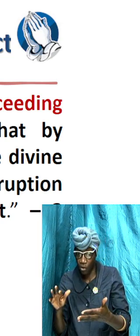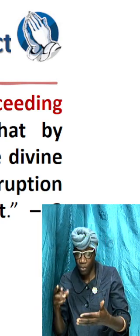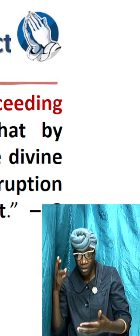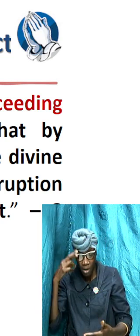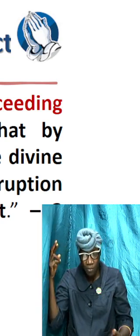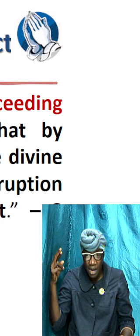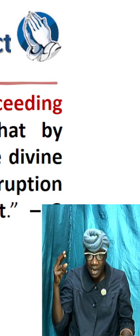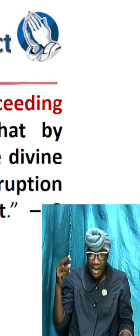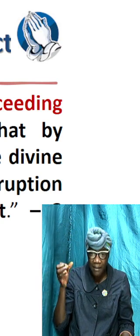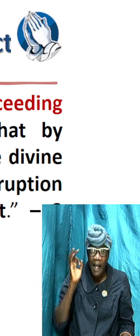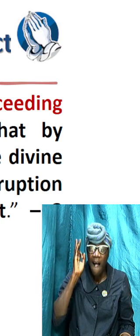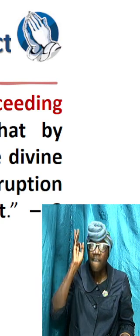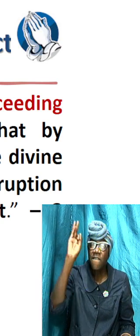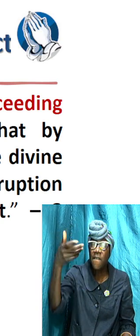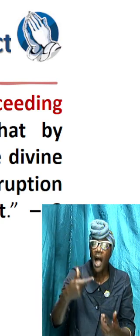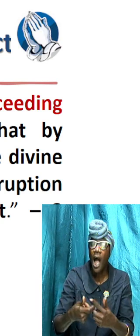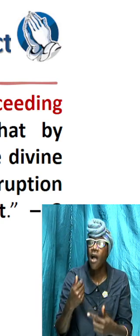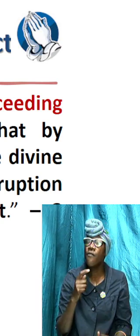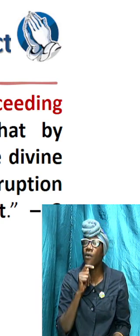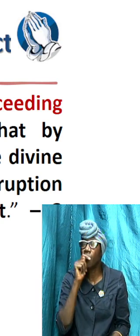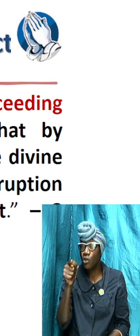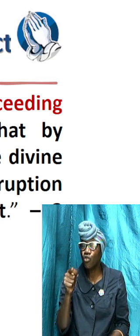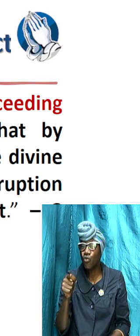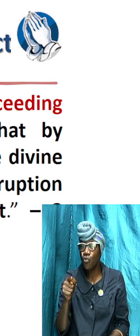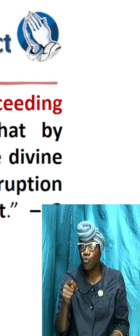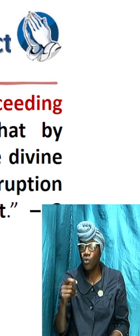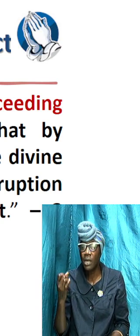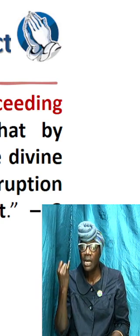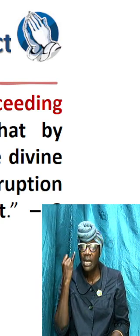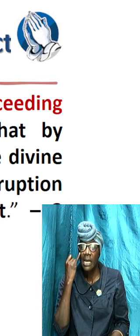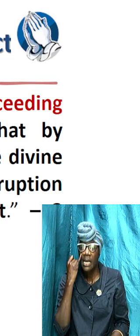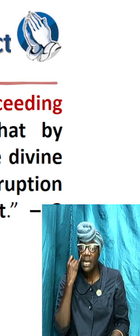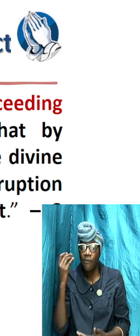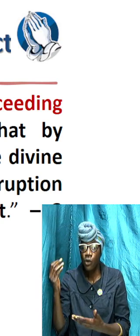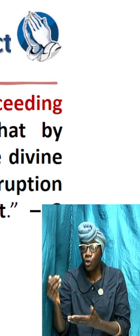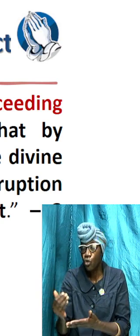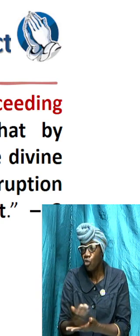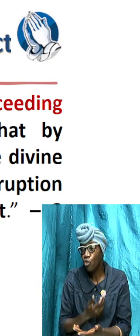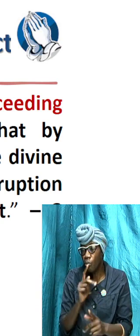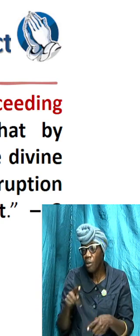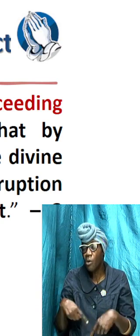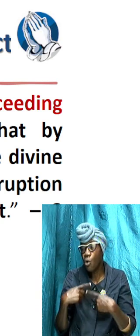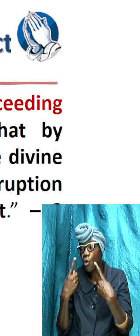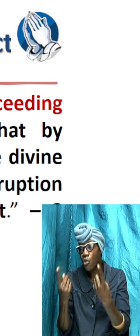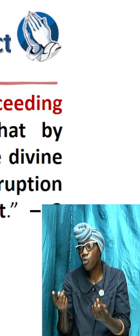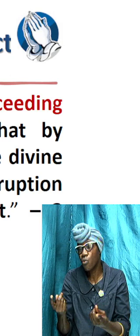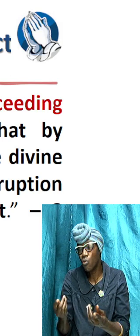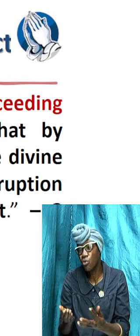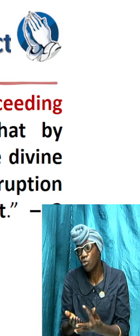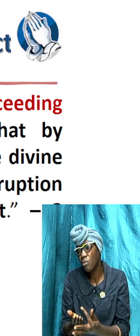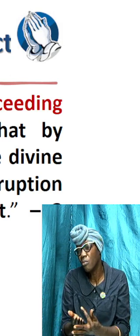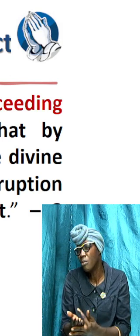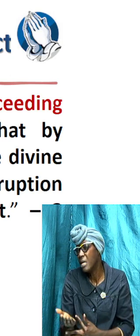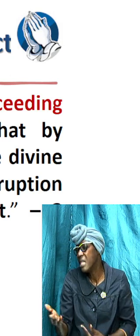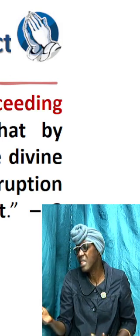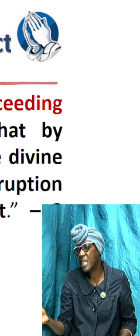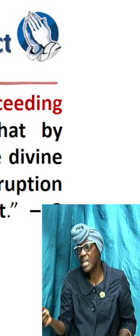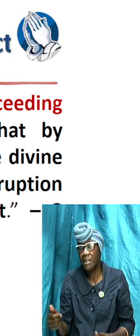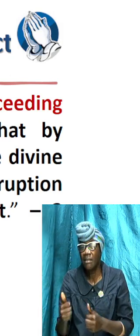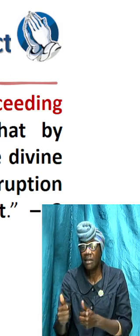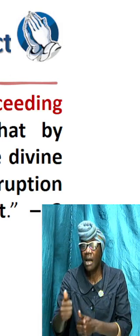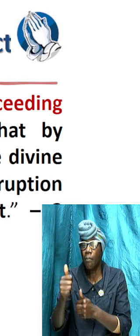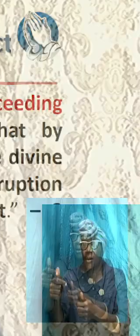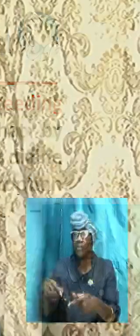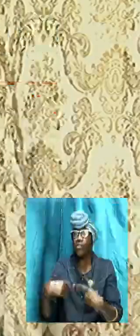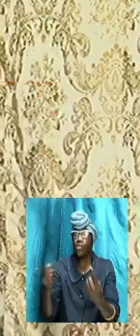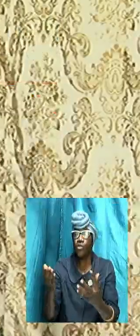is from the truth. As a matter of fact, if some of us had went through some of the things that the apostles went through, amen, we would